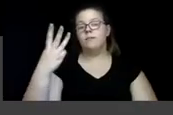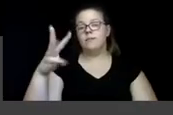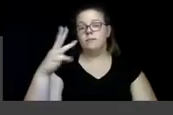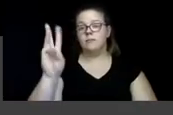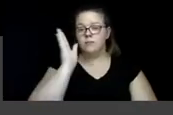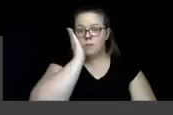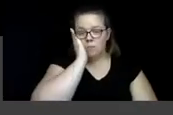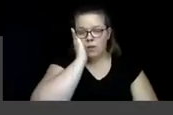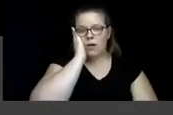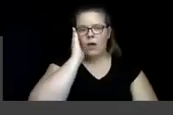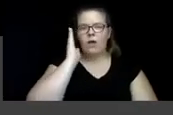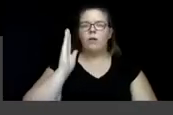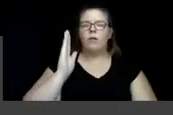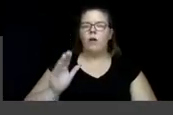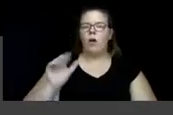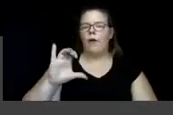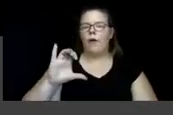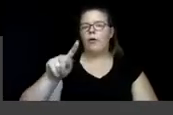16-bed acute hospitalization unit